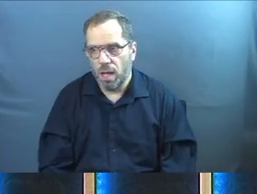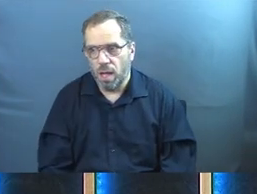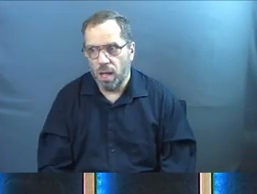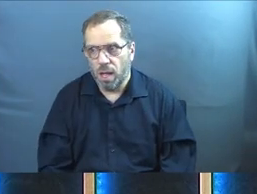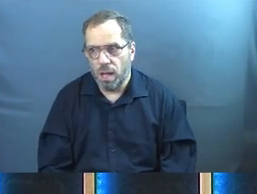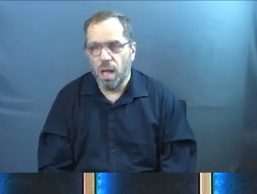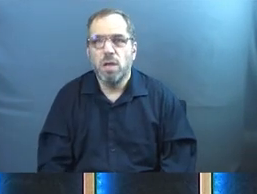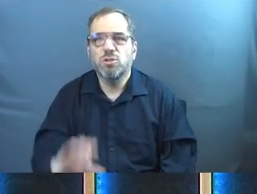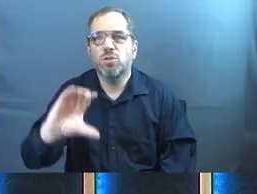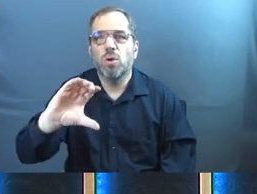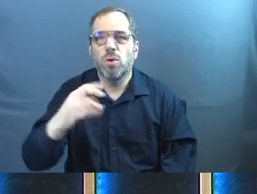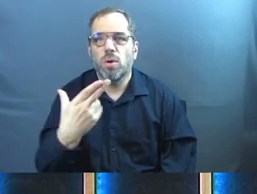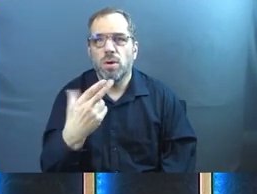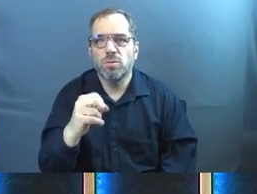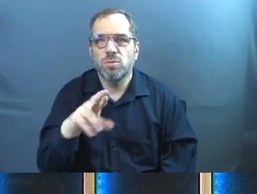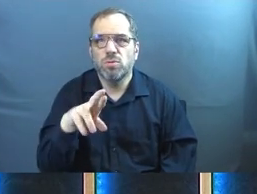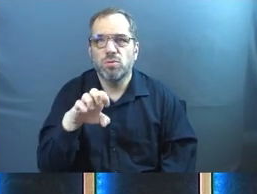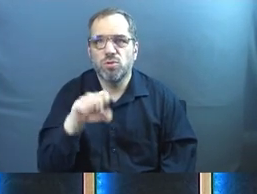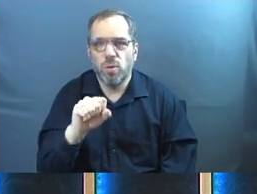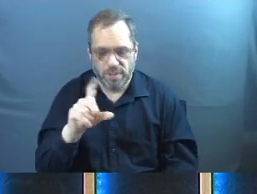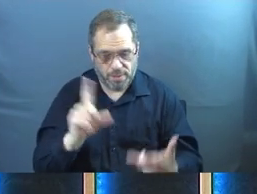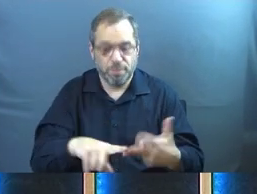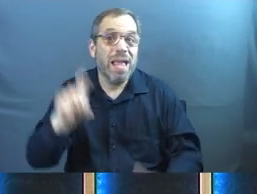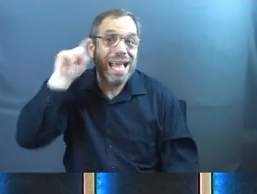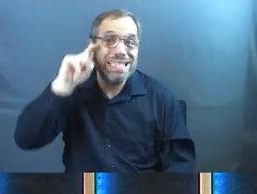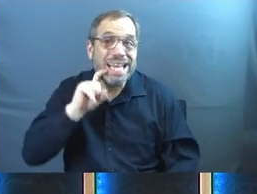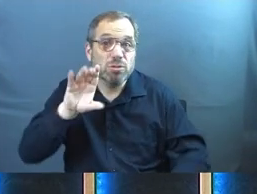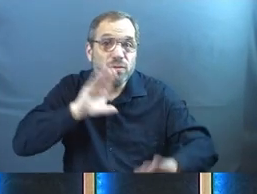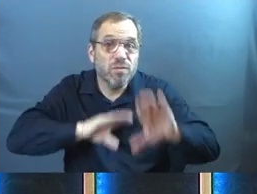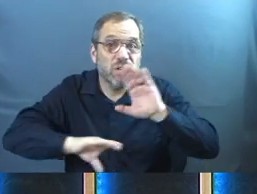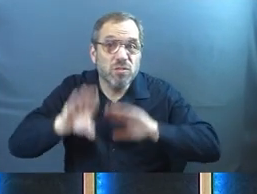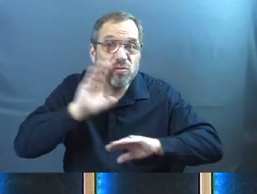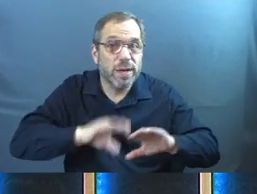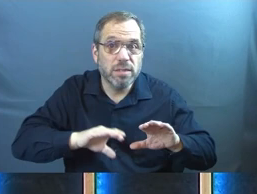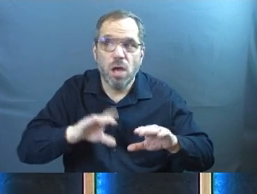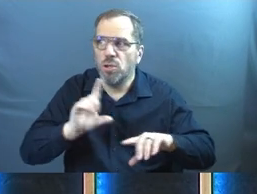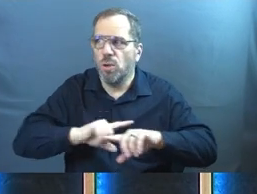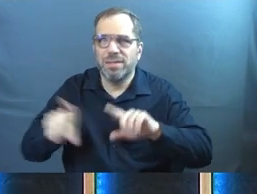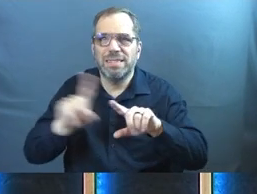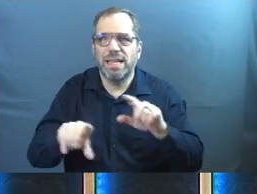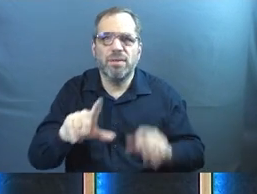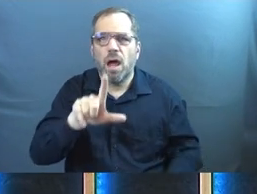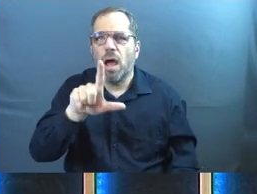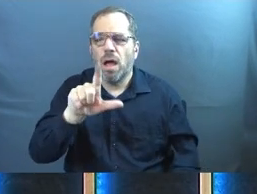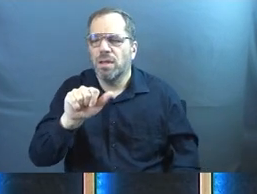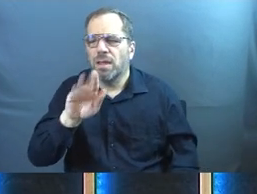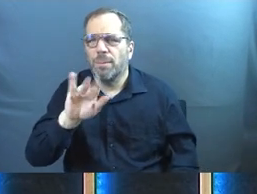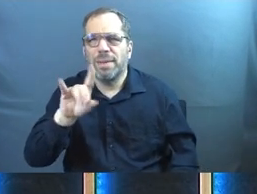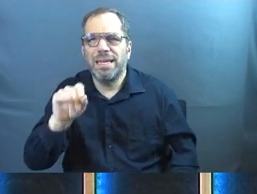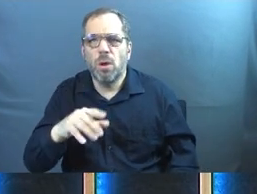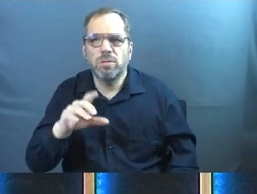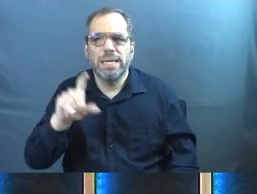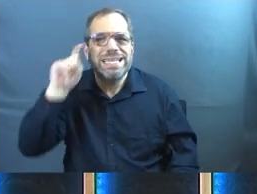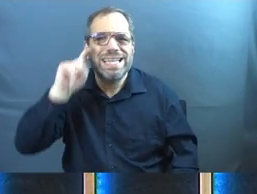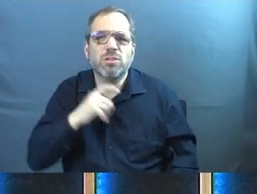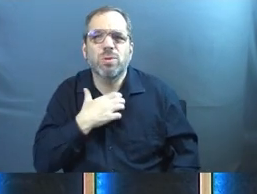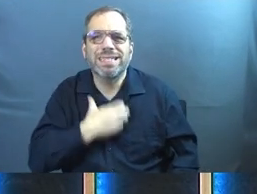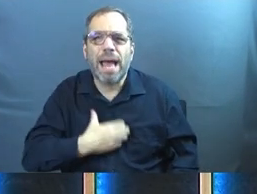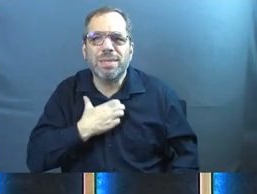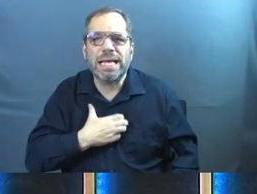Right? So chores can definitely be an issue. Sexual frustration is you've got different libidos and different sexual